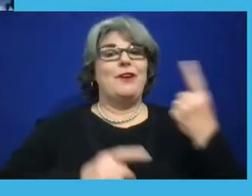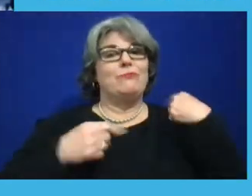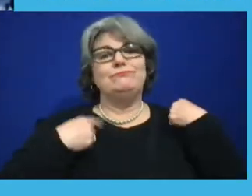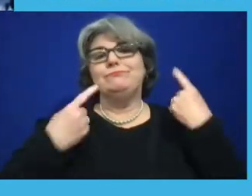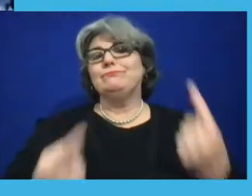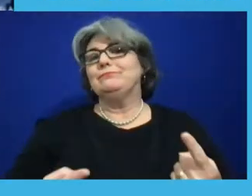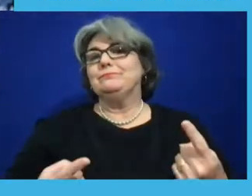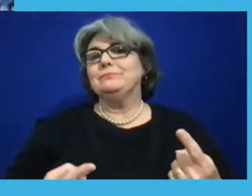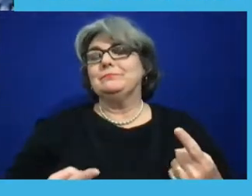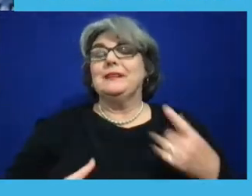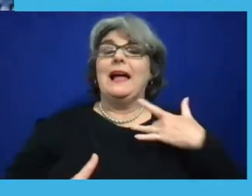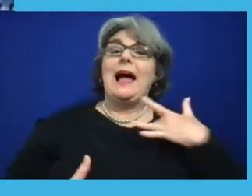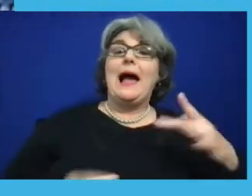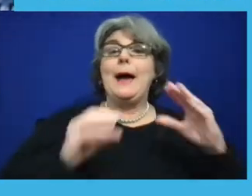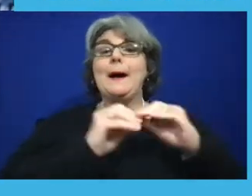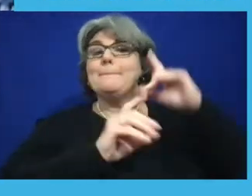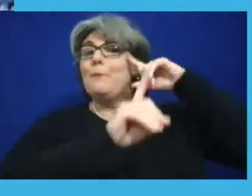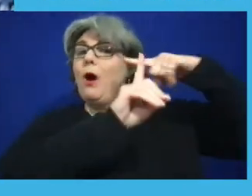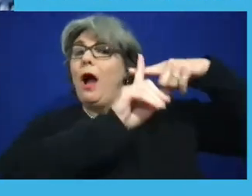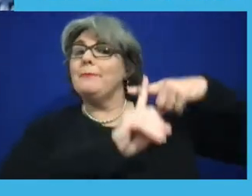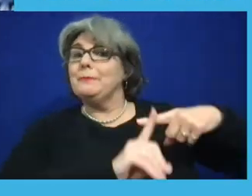I am the hope and change guy.